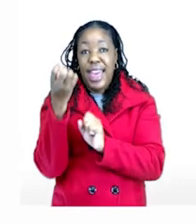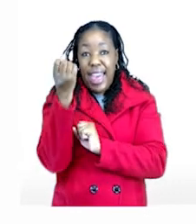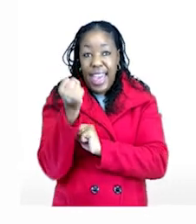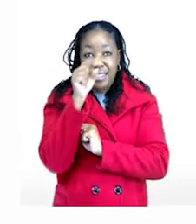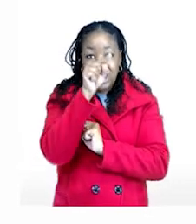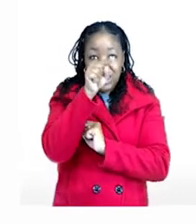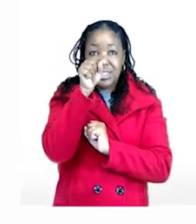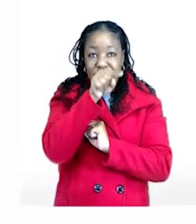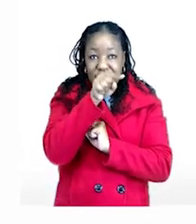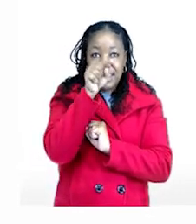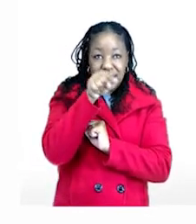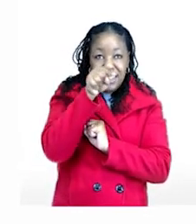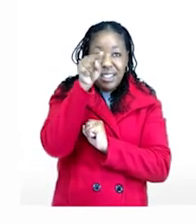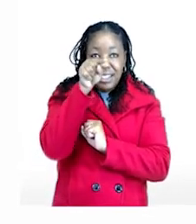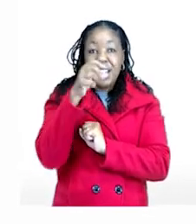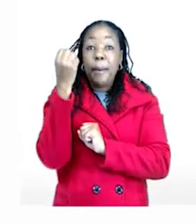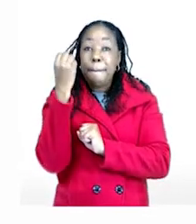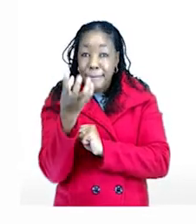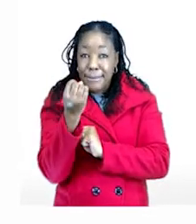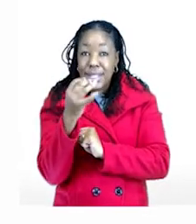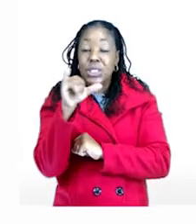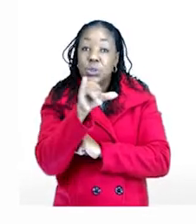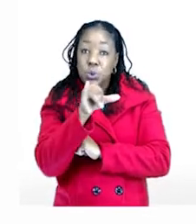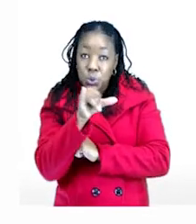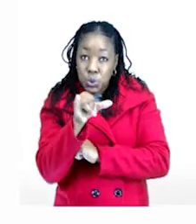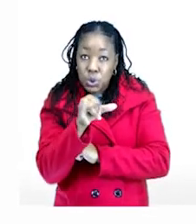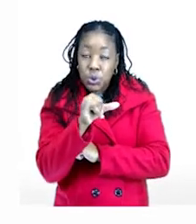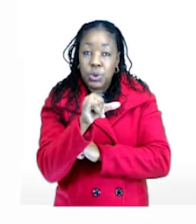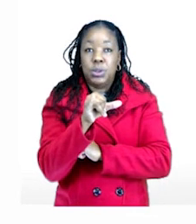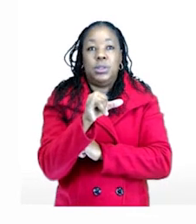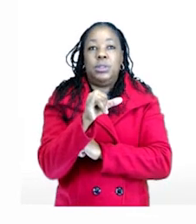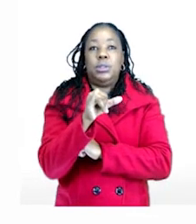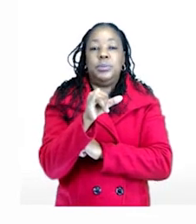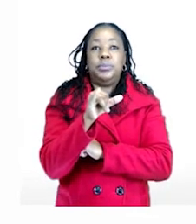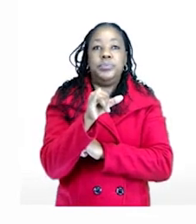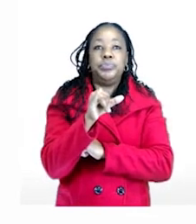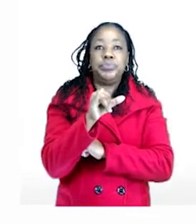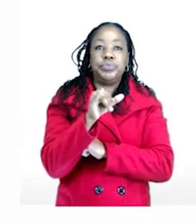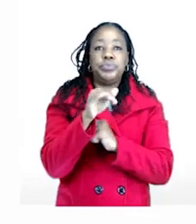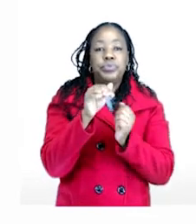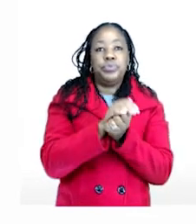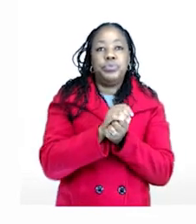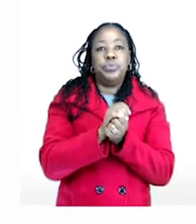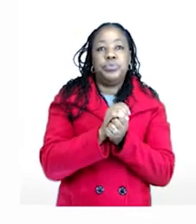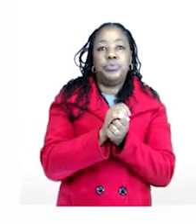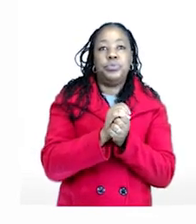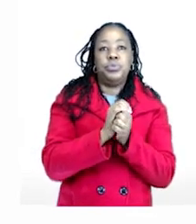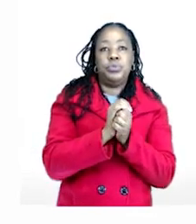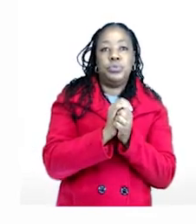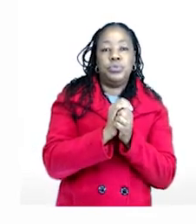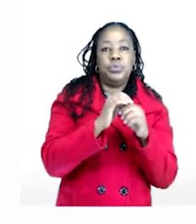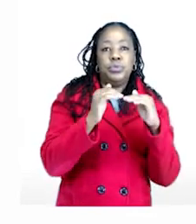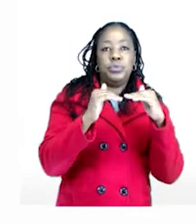dots. Now we need to count. Let's count the first number of blocks in the first block on your